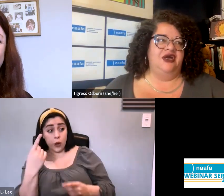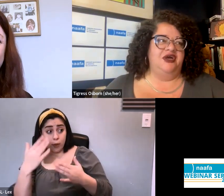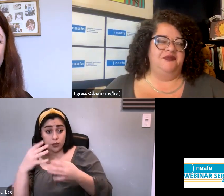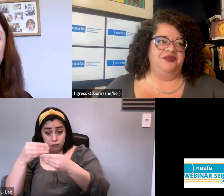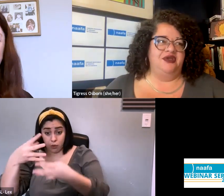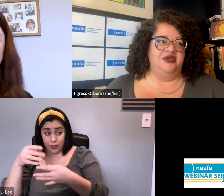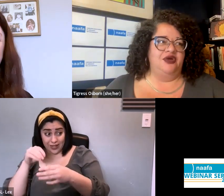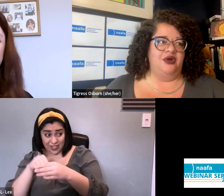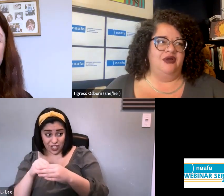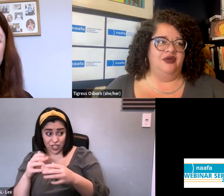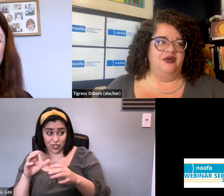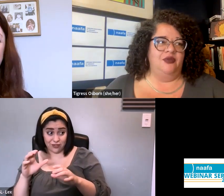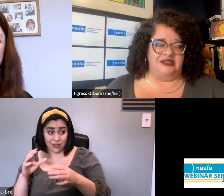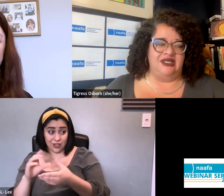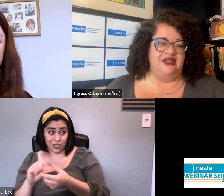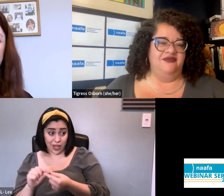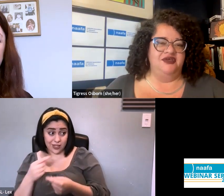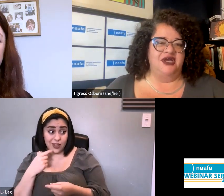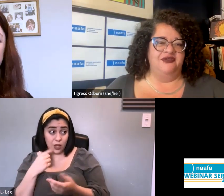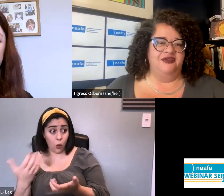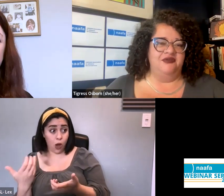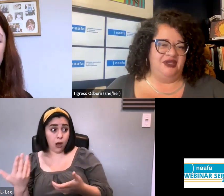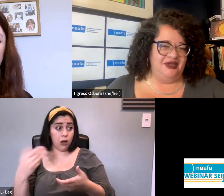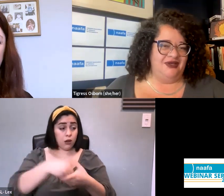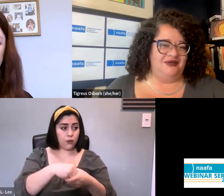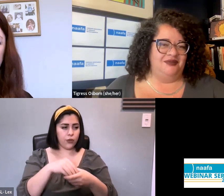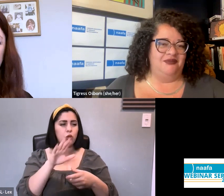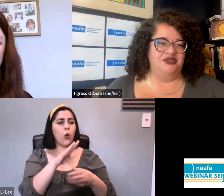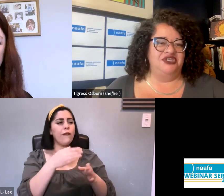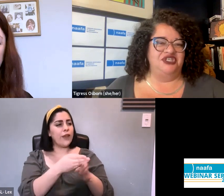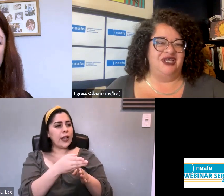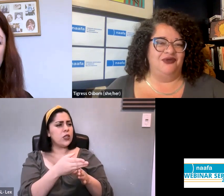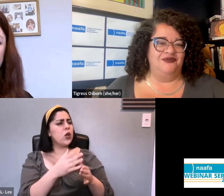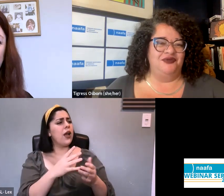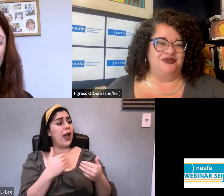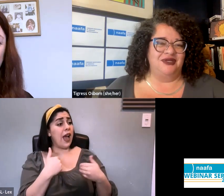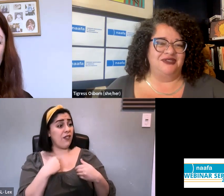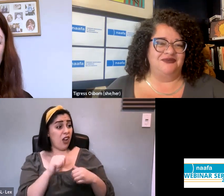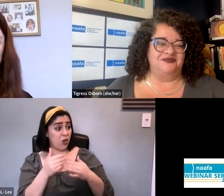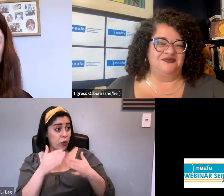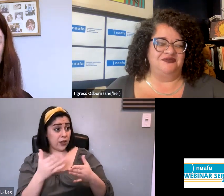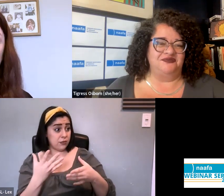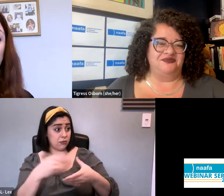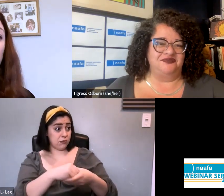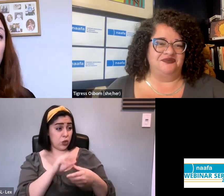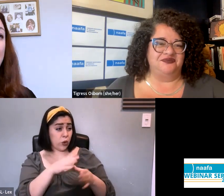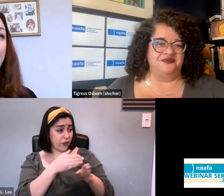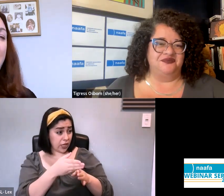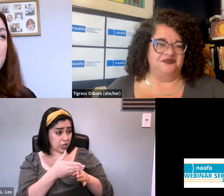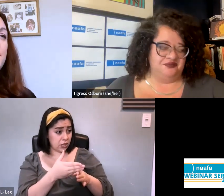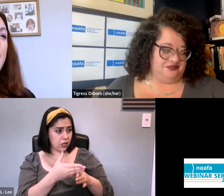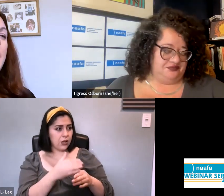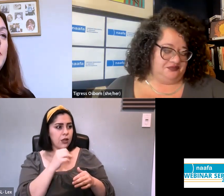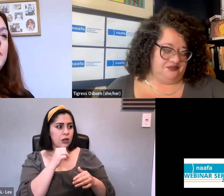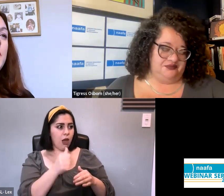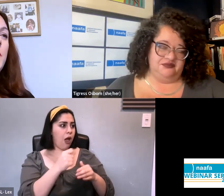sociology. Are there ways to get in the field other than being a mortician or a funeral director? We